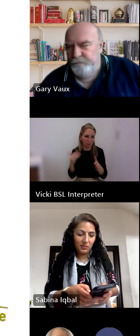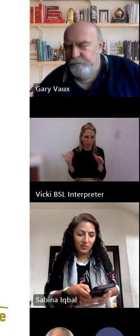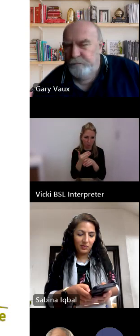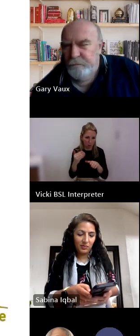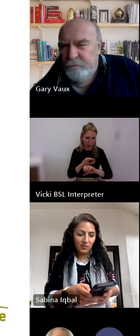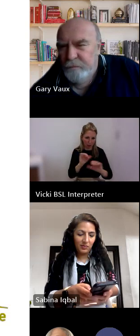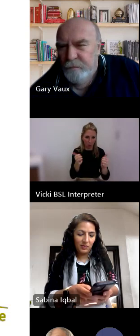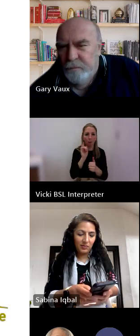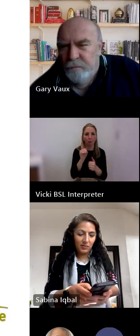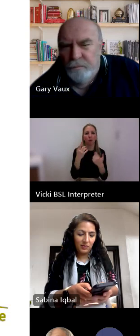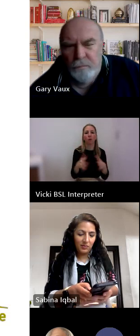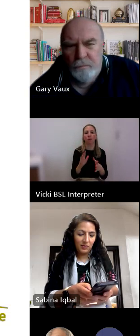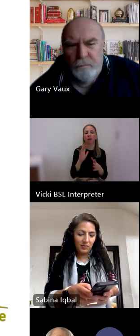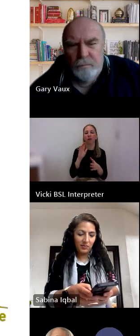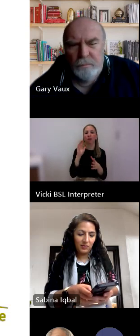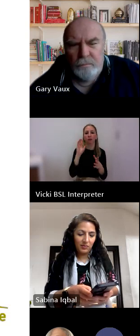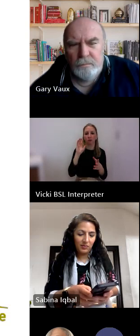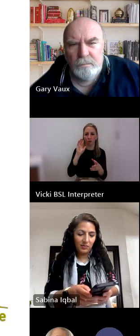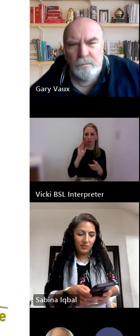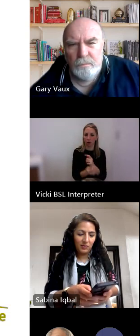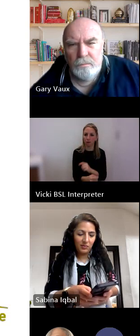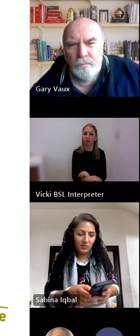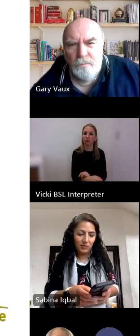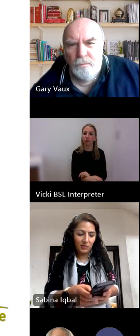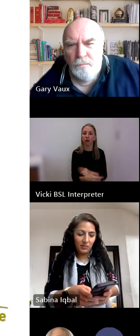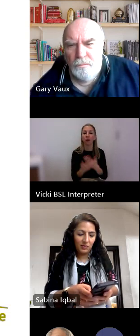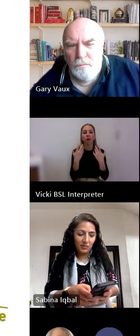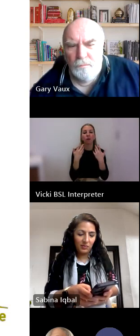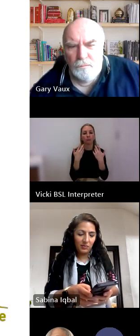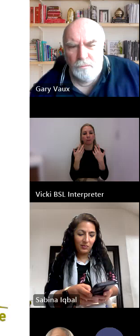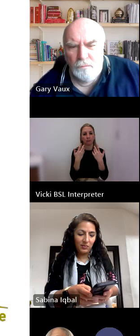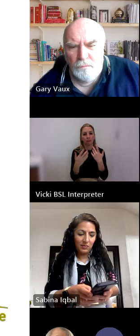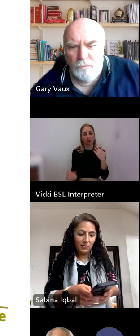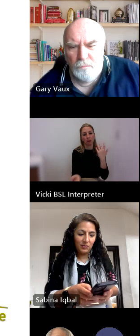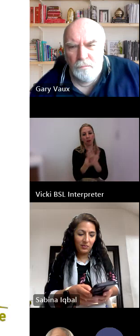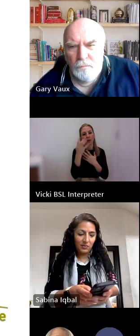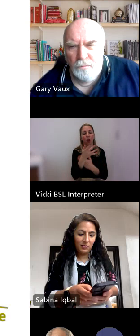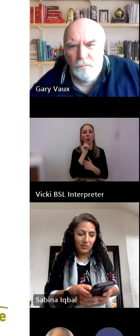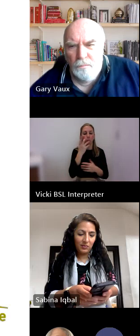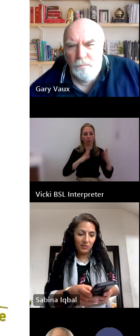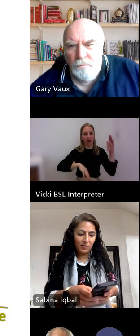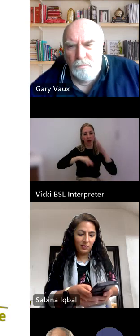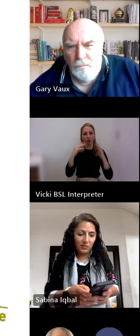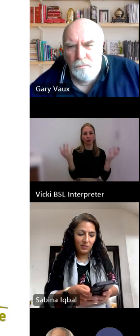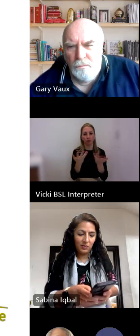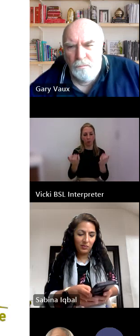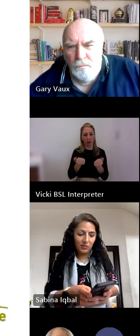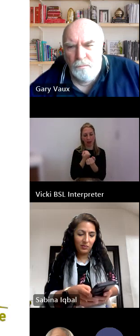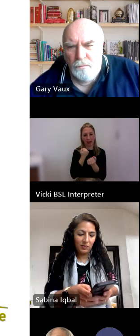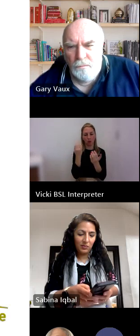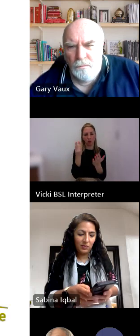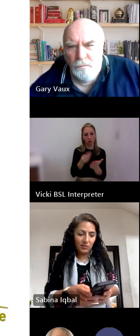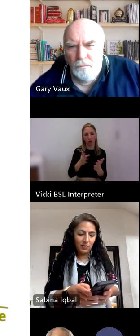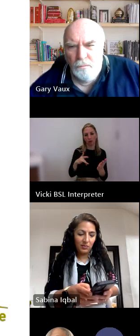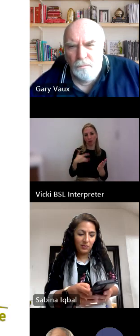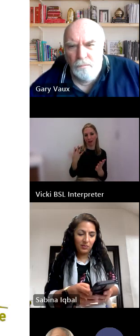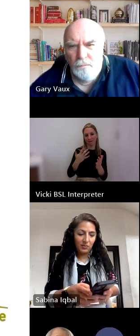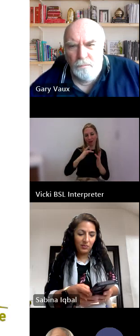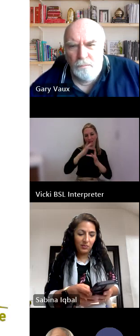We're recording the slides. We will be adding them to our cost of living webpage. That's on the Hertfordshire County